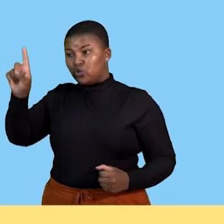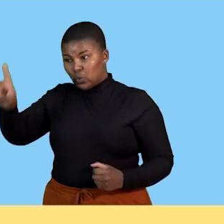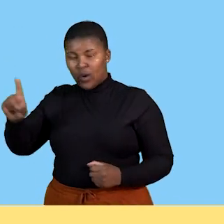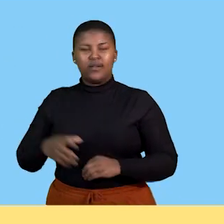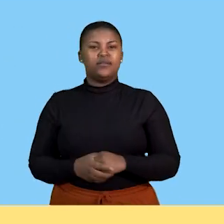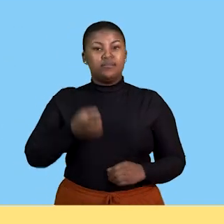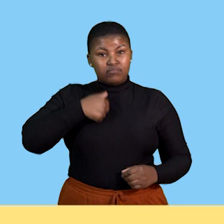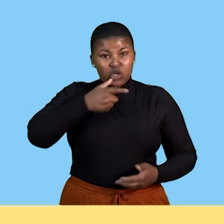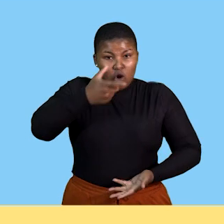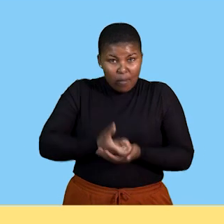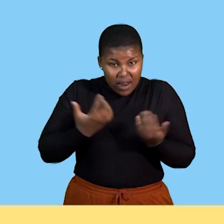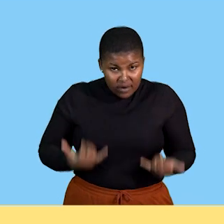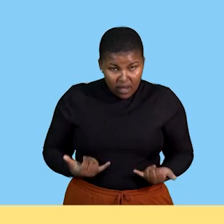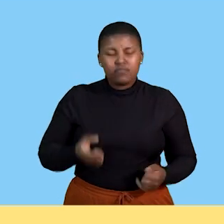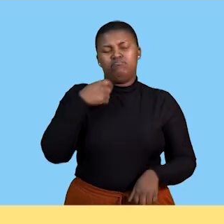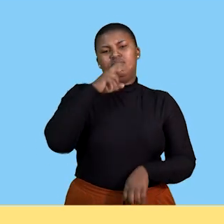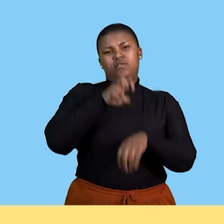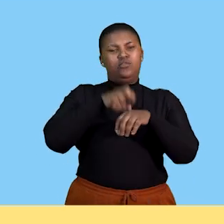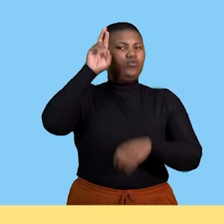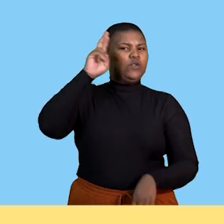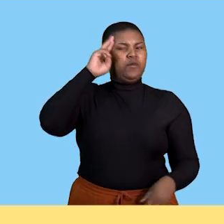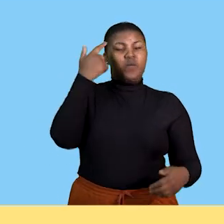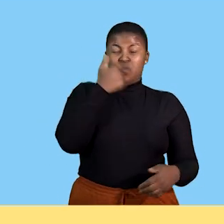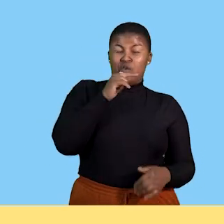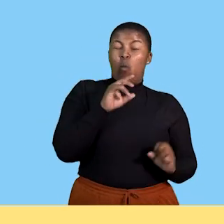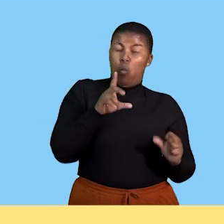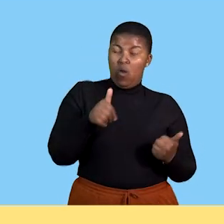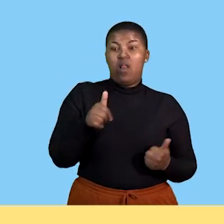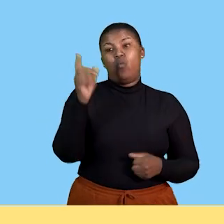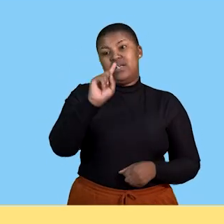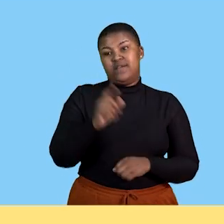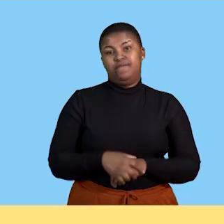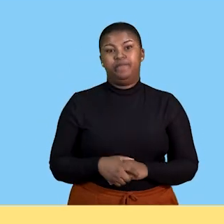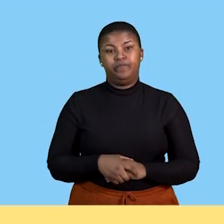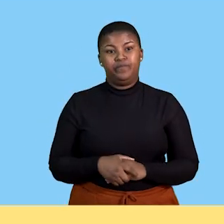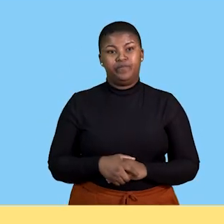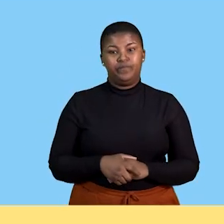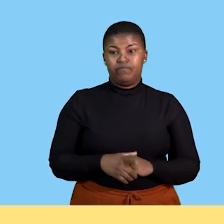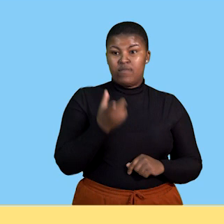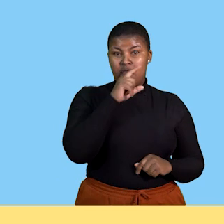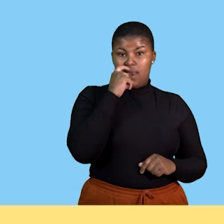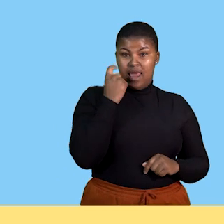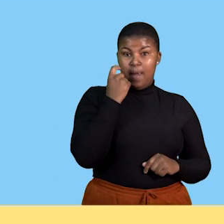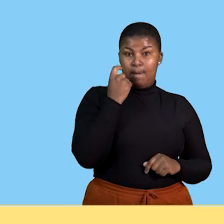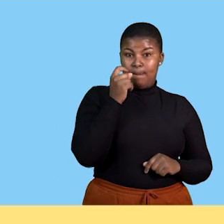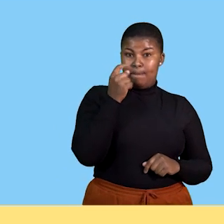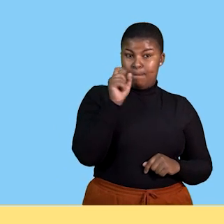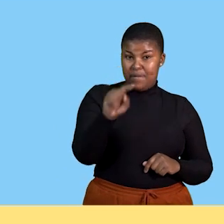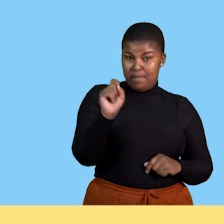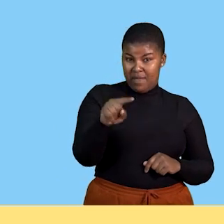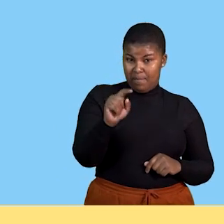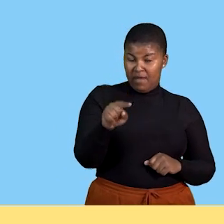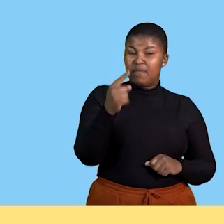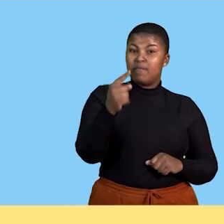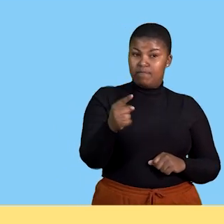at my 2022 acid test ratio of 1.7 as to 1. I should compare it with